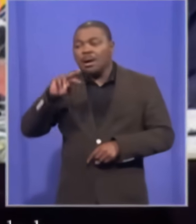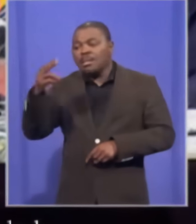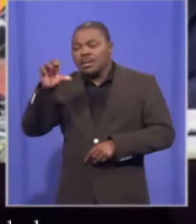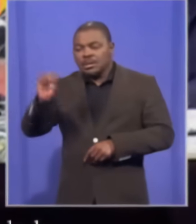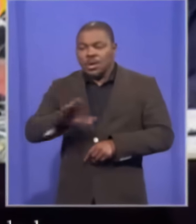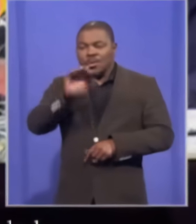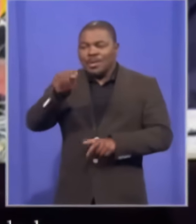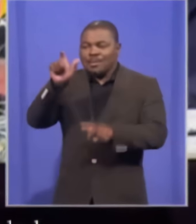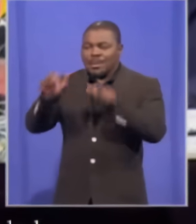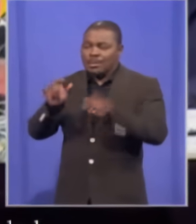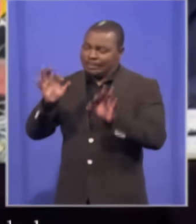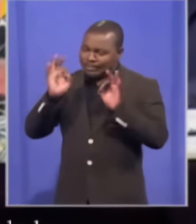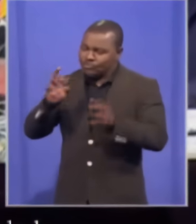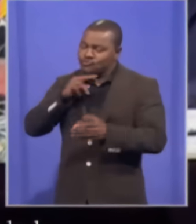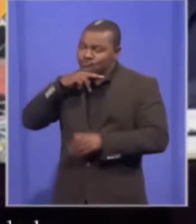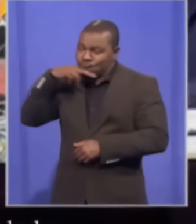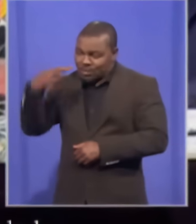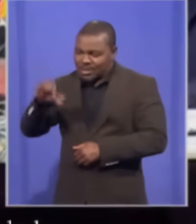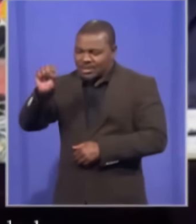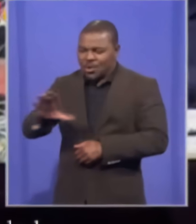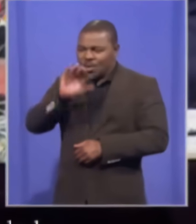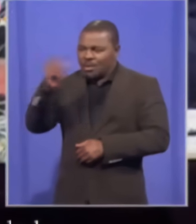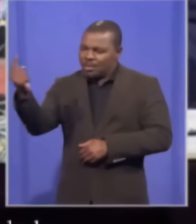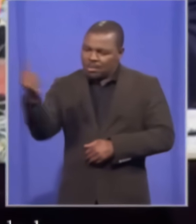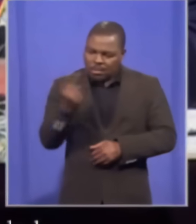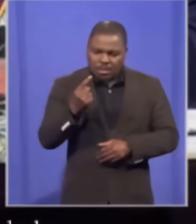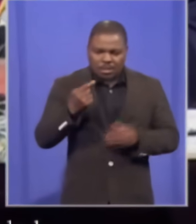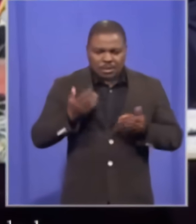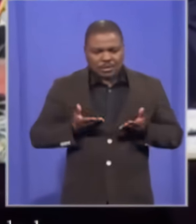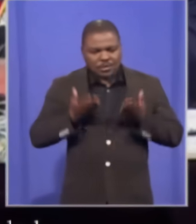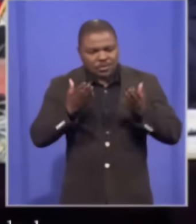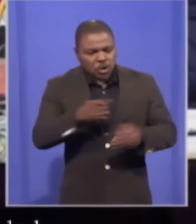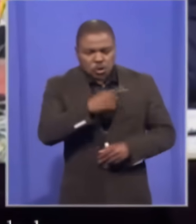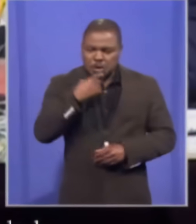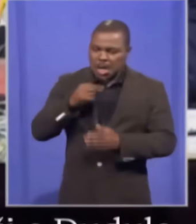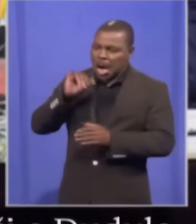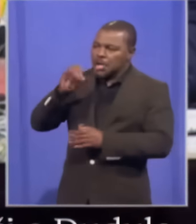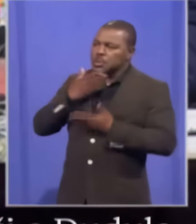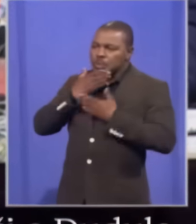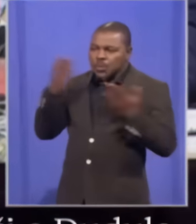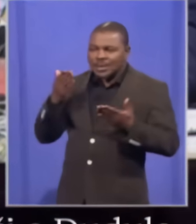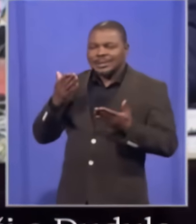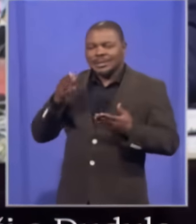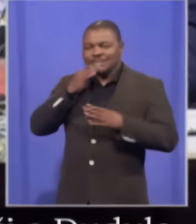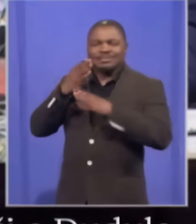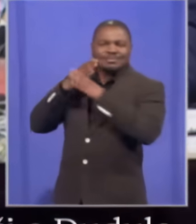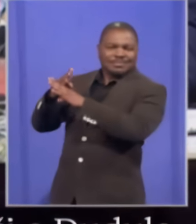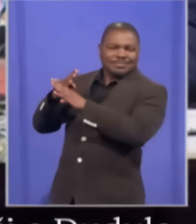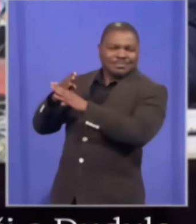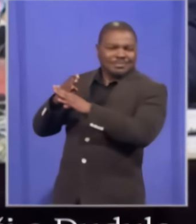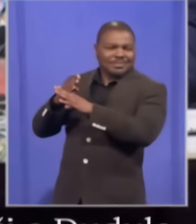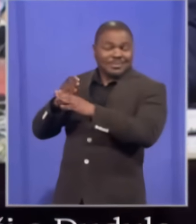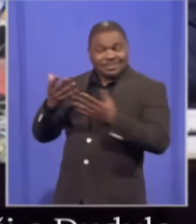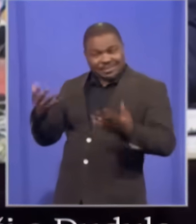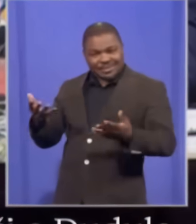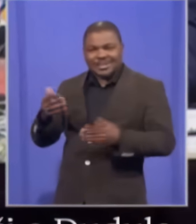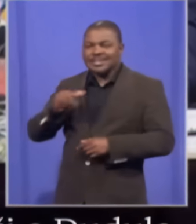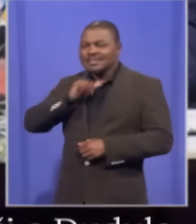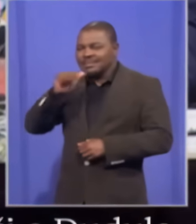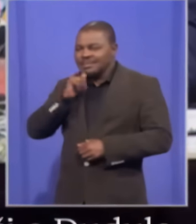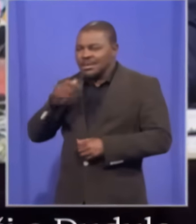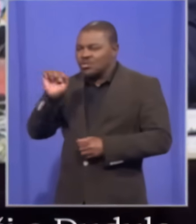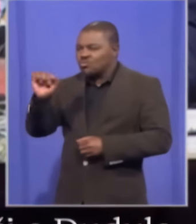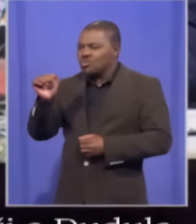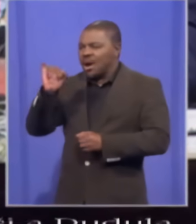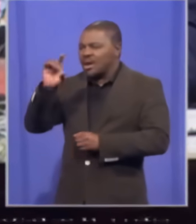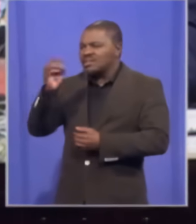Africans, you are legitimately South Africans. You don't have access into this facility unless and until you produce an ID. It doesn't matter your ID was burnt